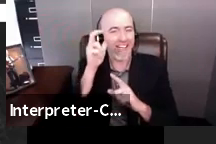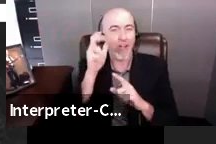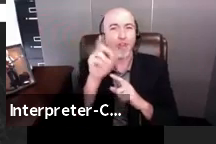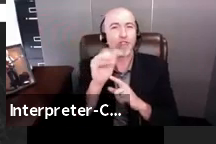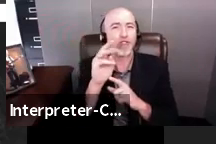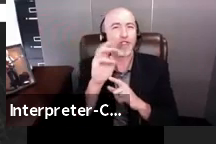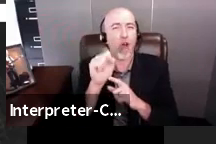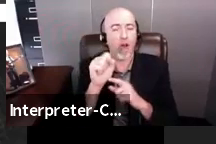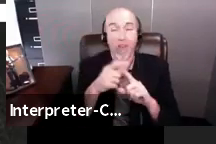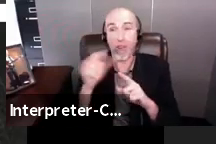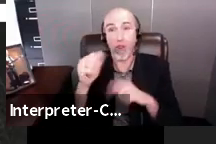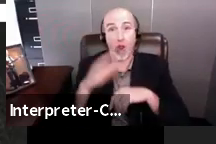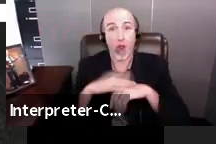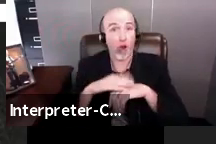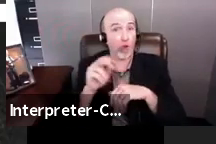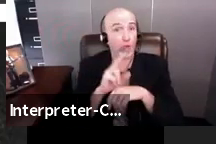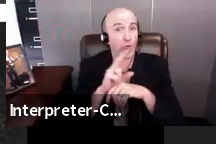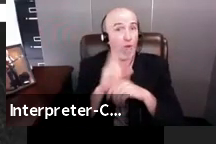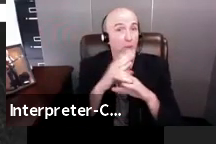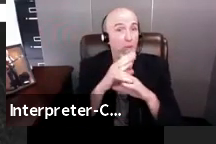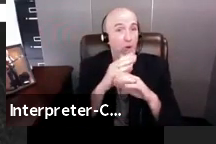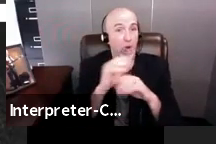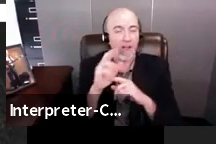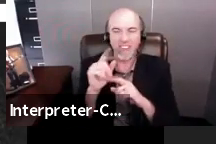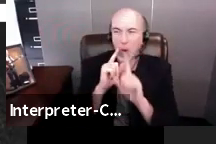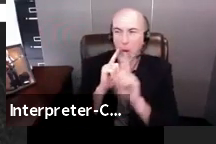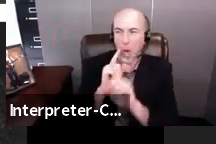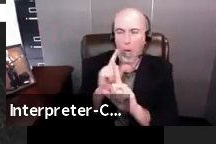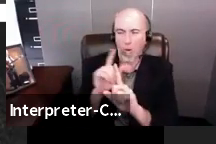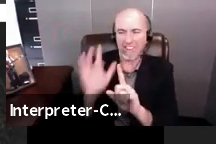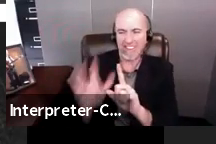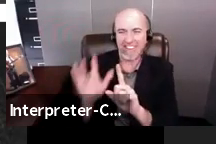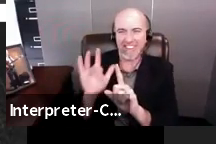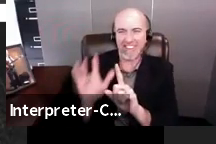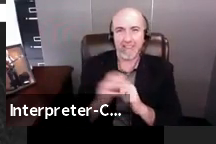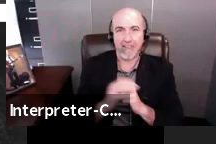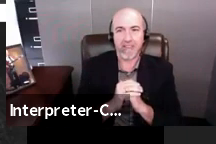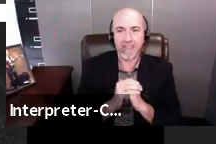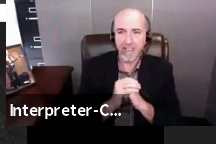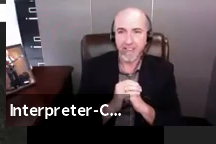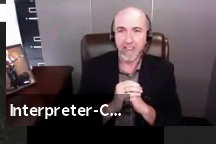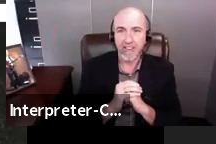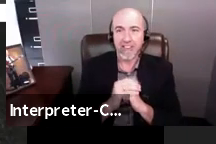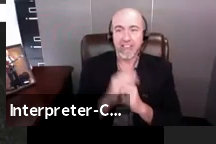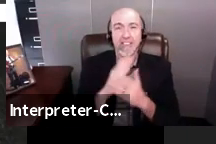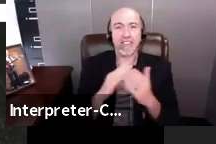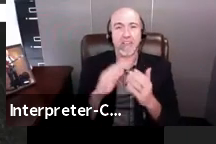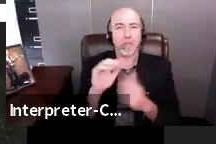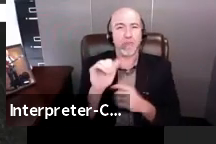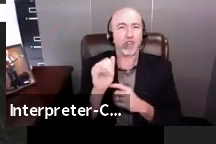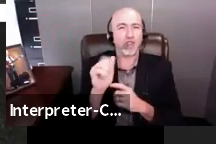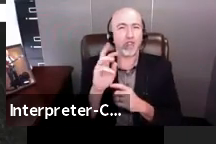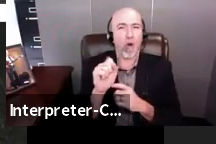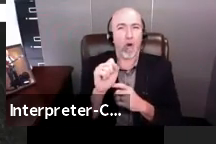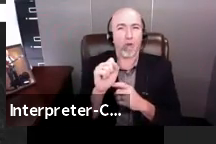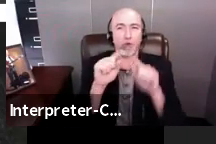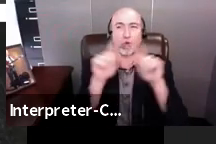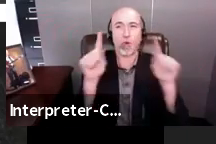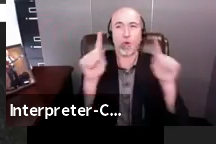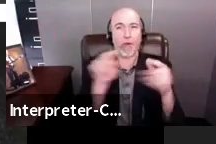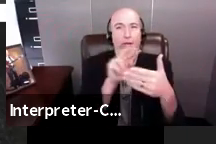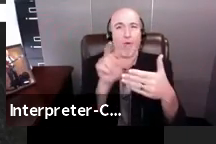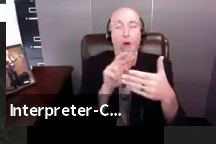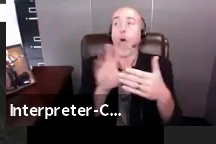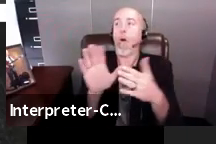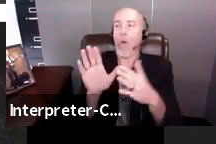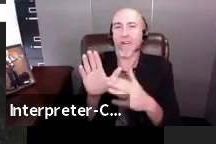are using the computer audio. Alert, you are in the webinar hosted by Randy Turner, GCPD. Hold on. All right, there